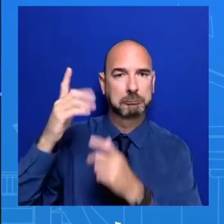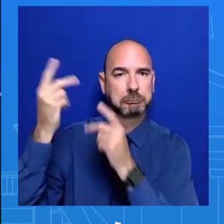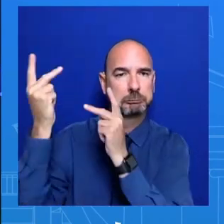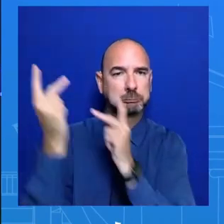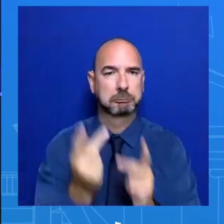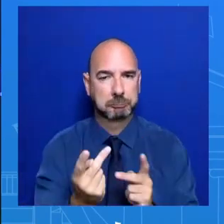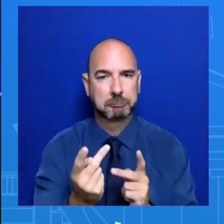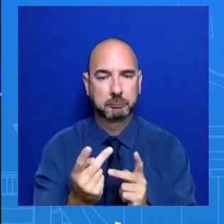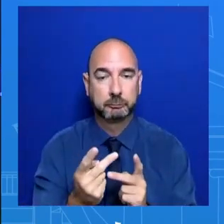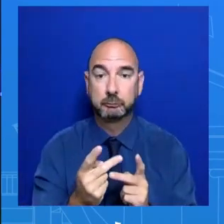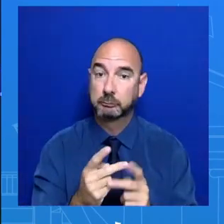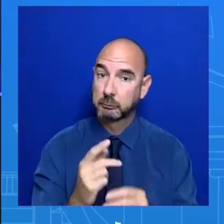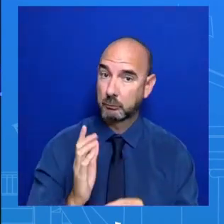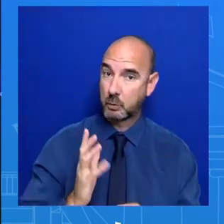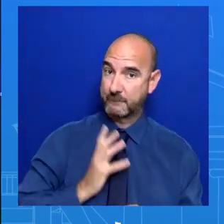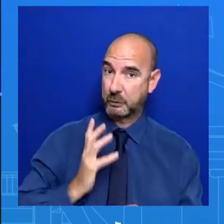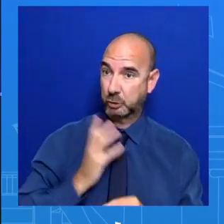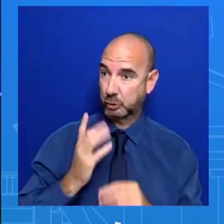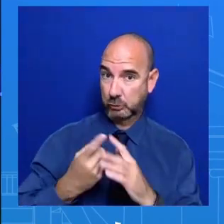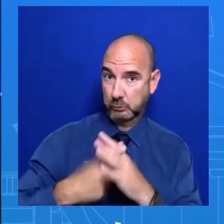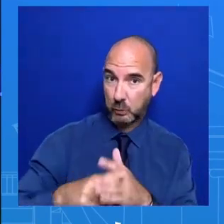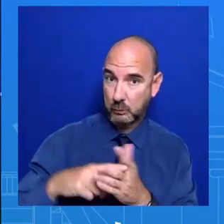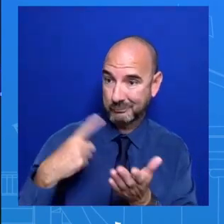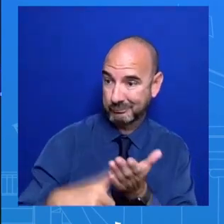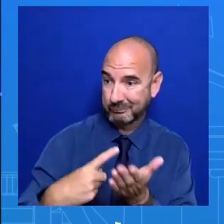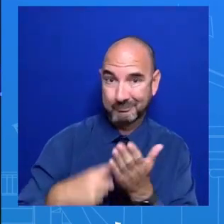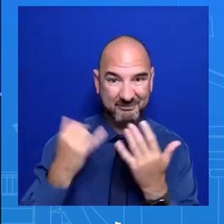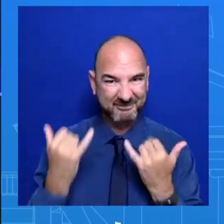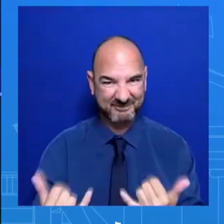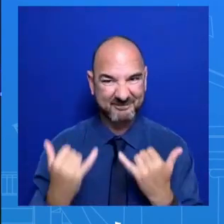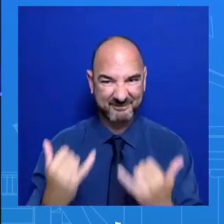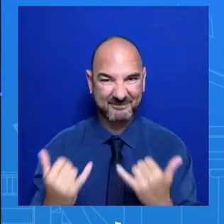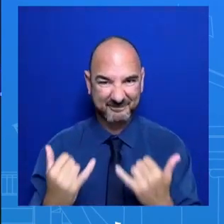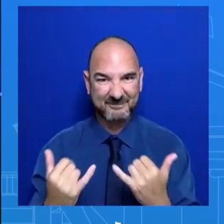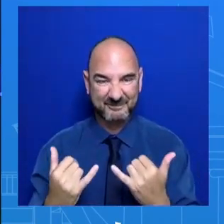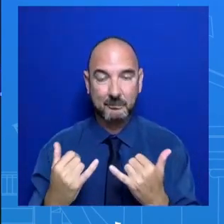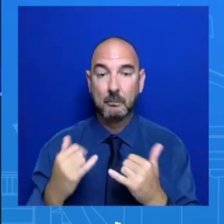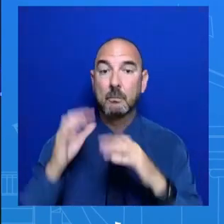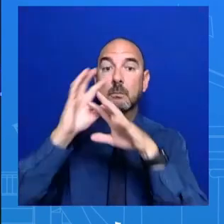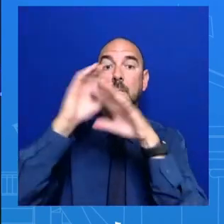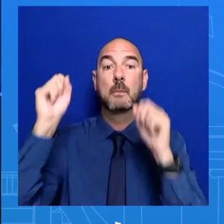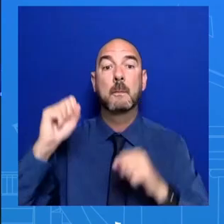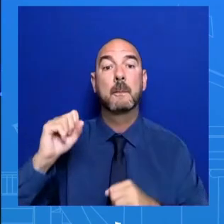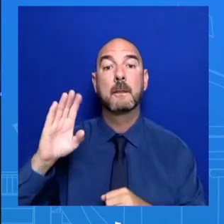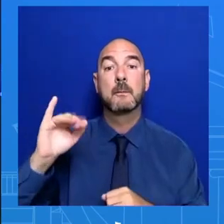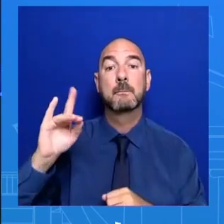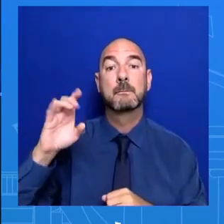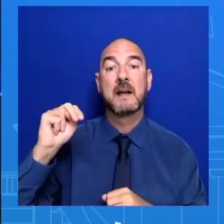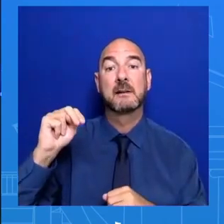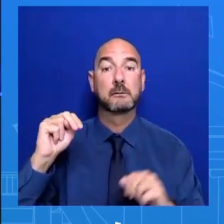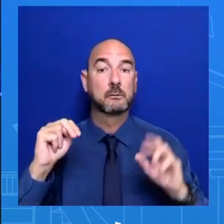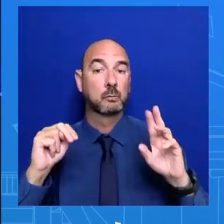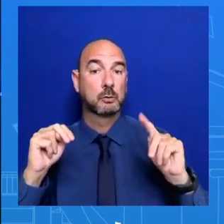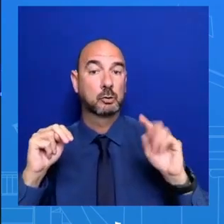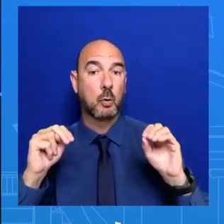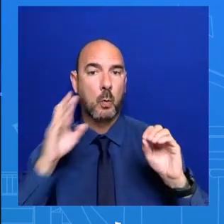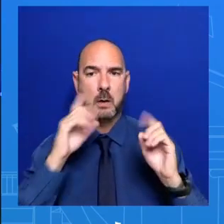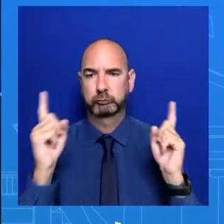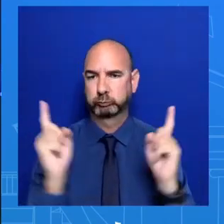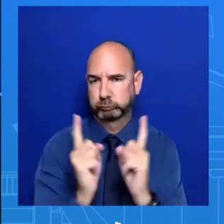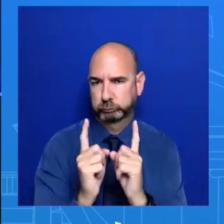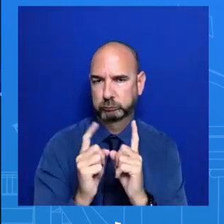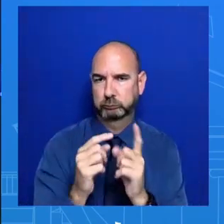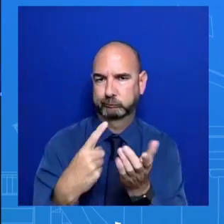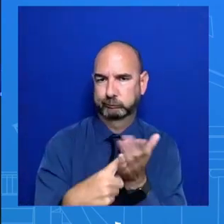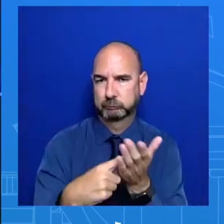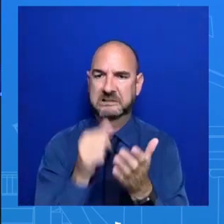later today with President Biden and President Ruto sharing some informal private time together and then participating together in a technology